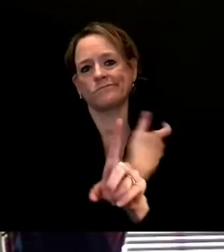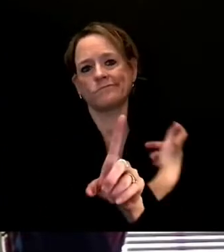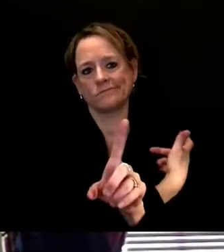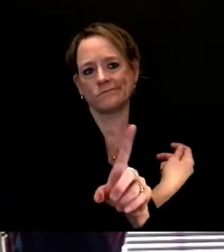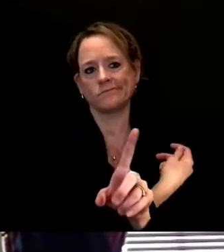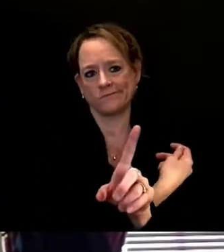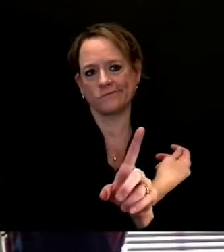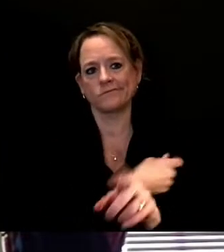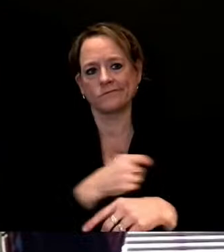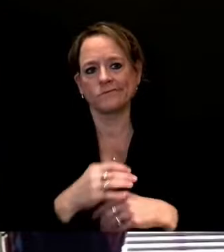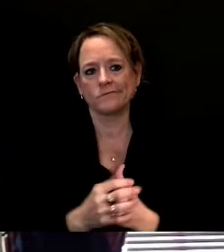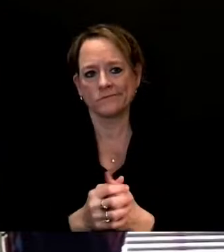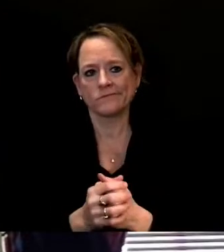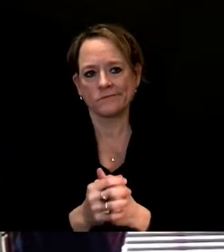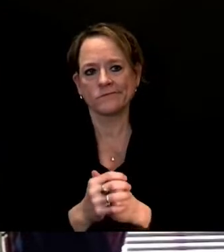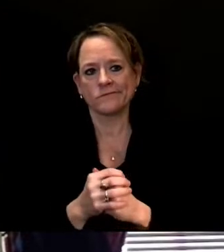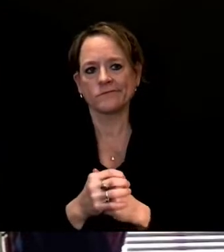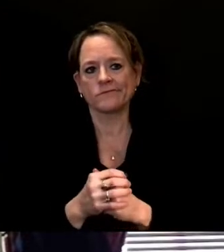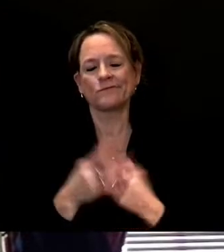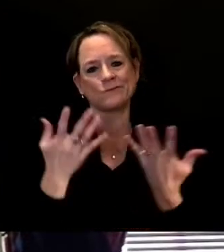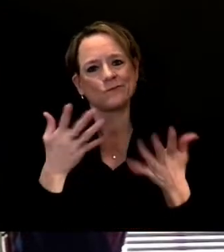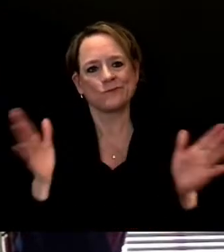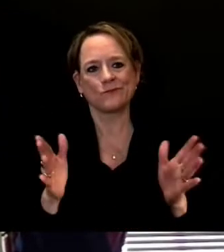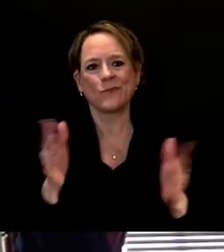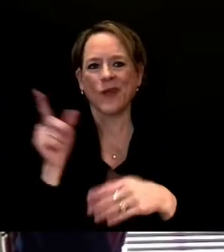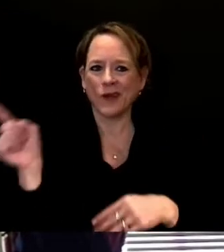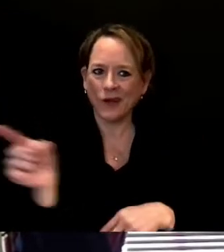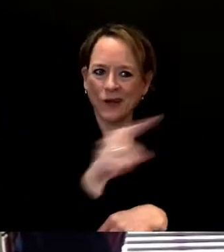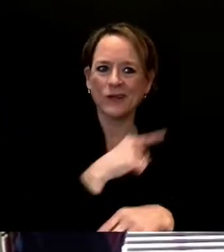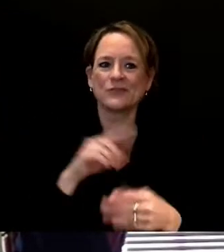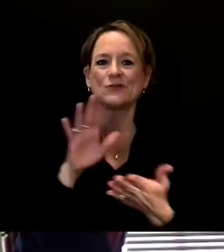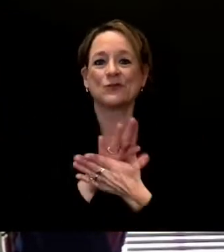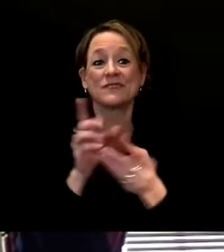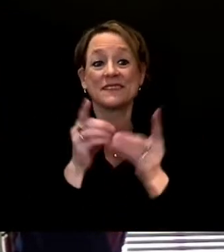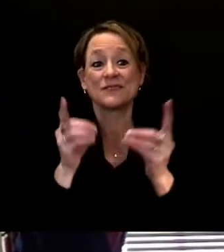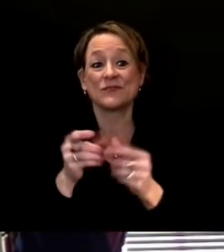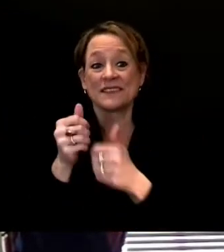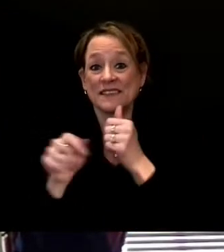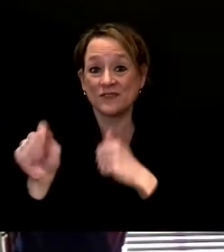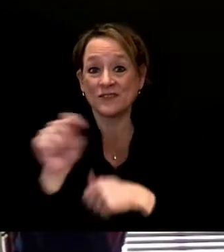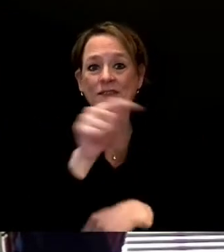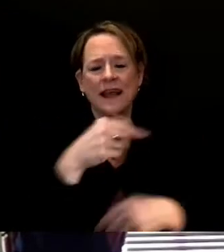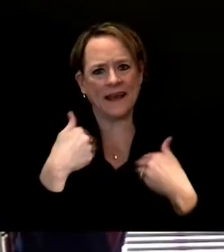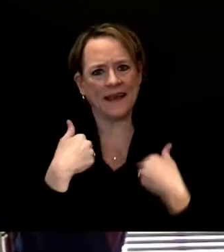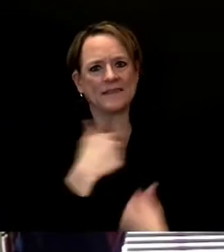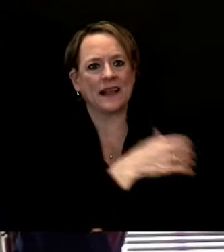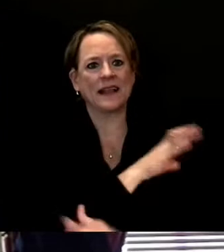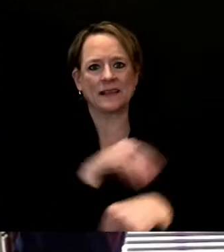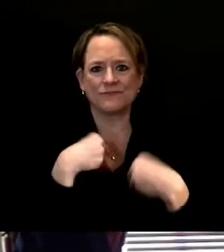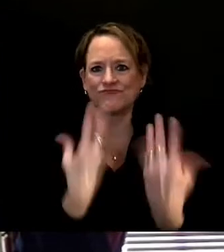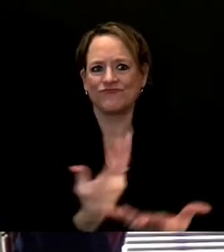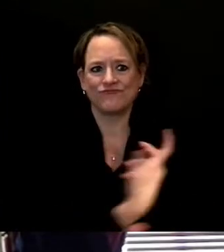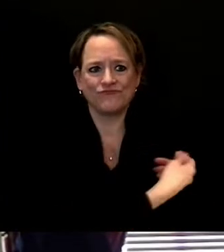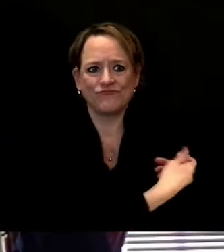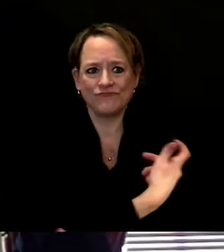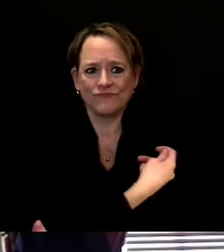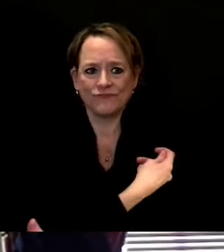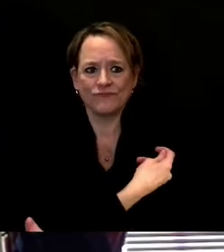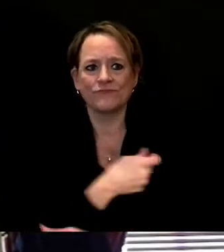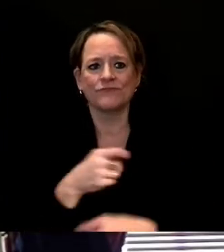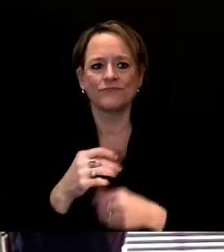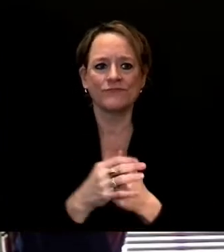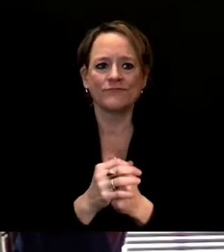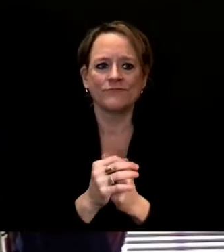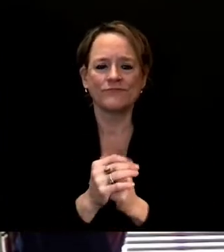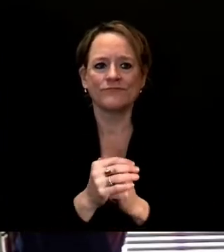booster clinics with the help of DHS during drop-off and pickup times. All kids ages 5 and